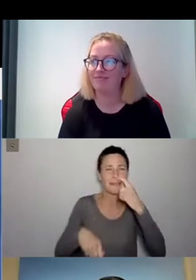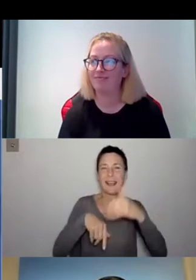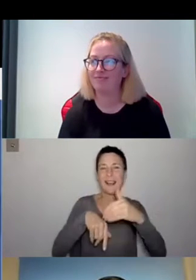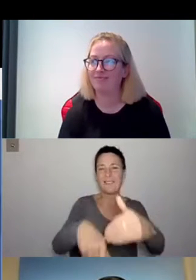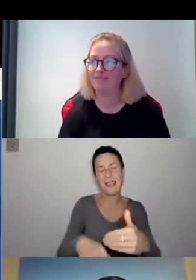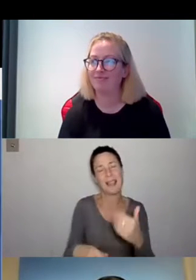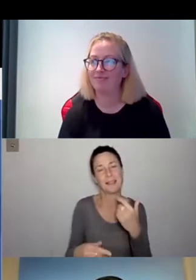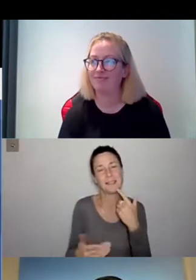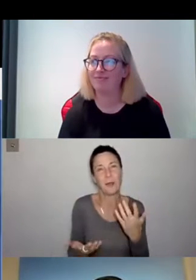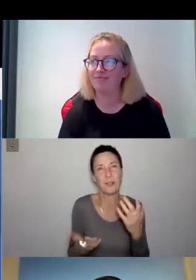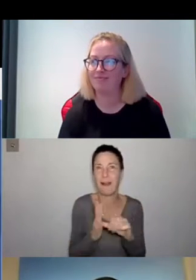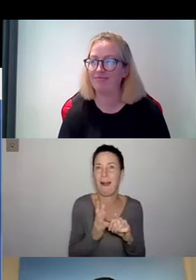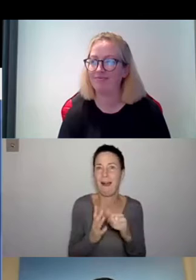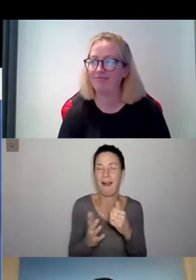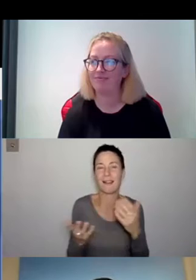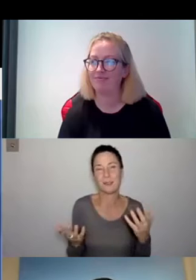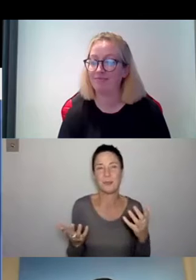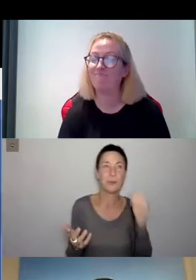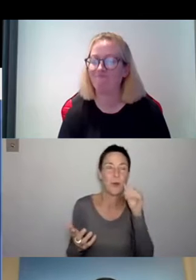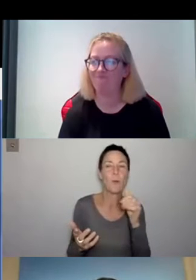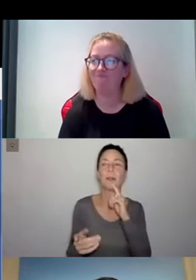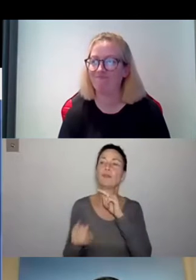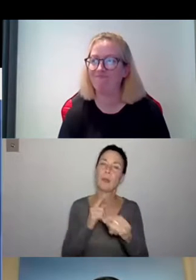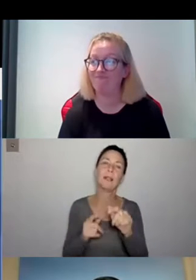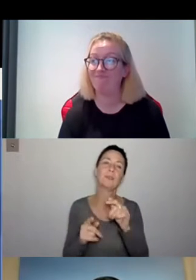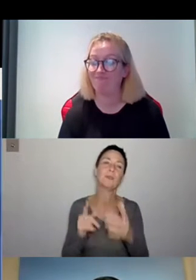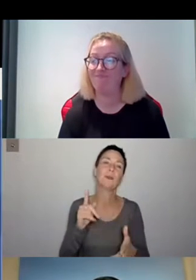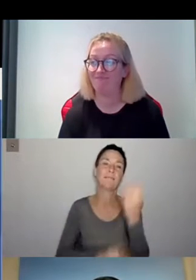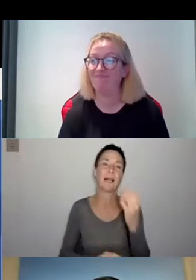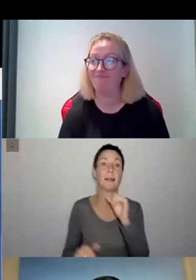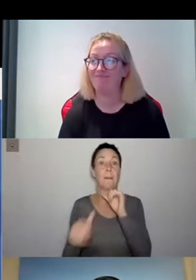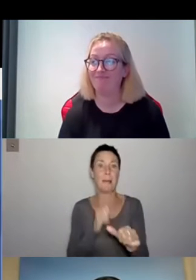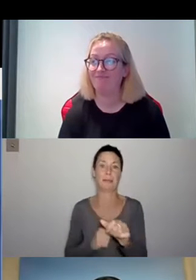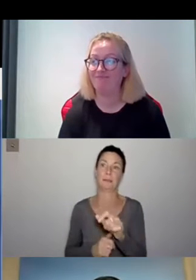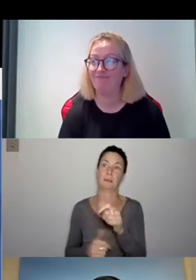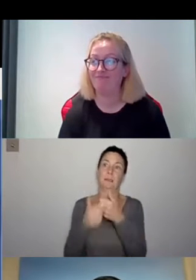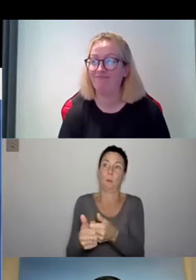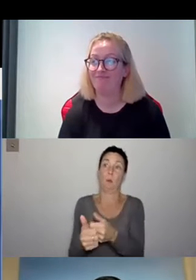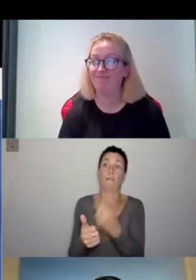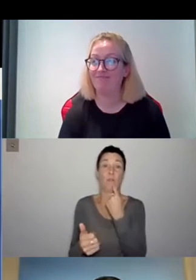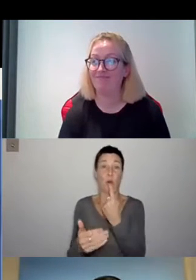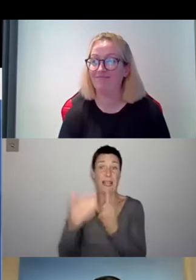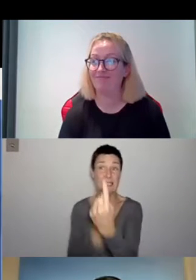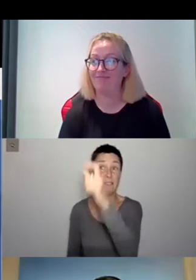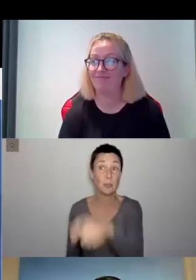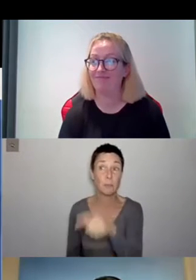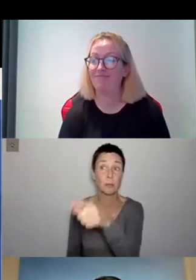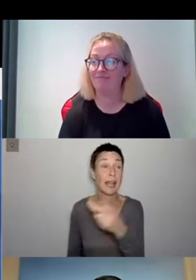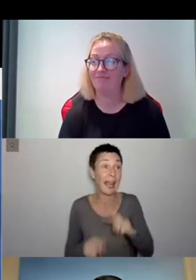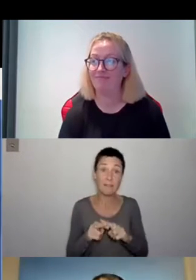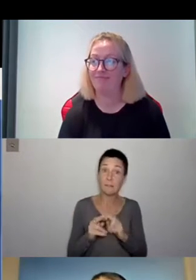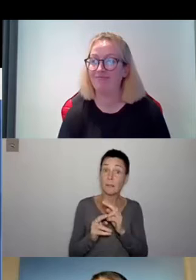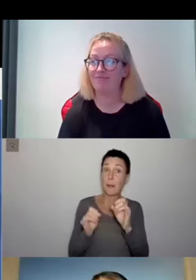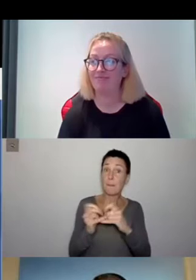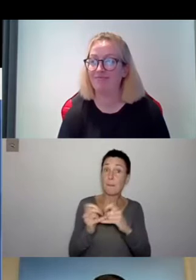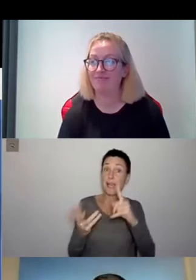basically just trying to find the best support for the individual person. If BSL helps them and they